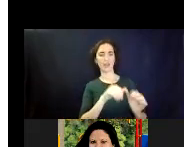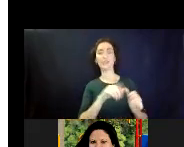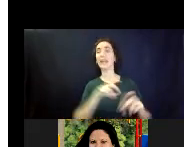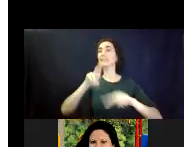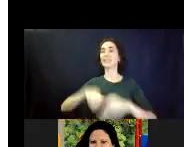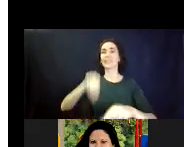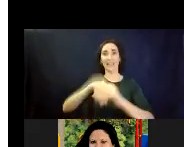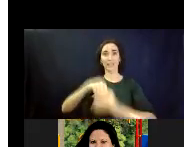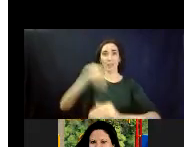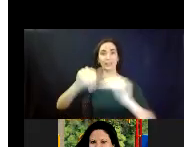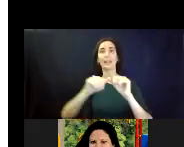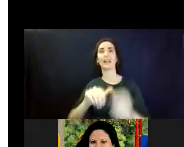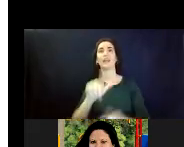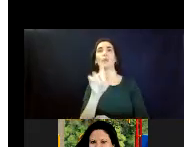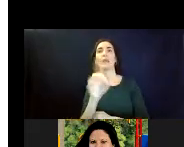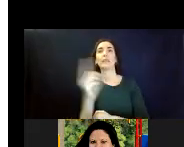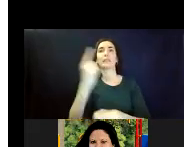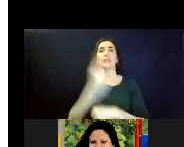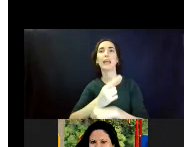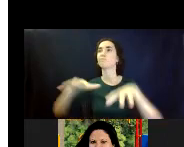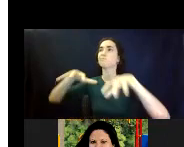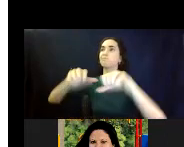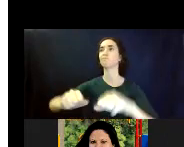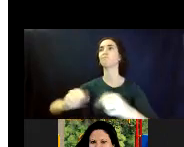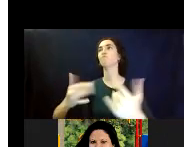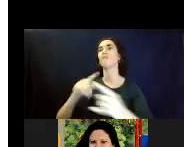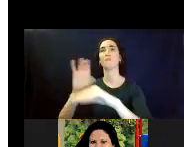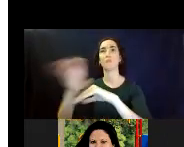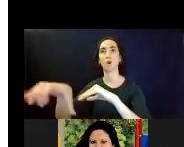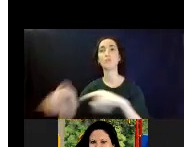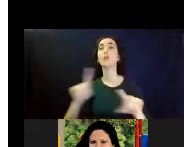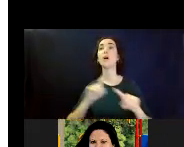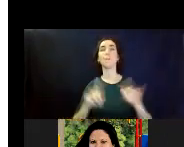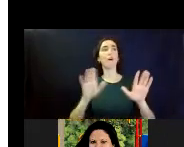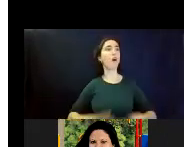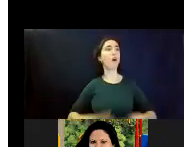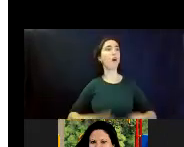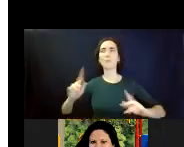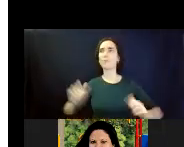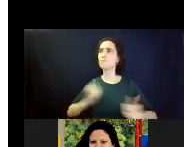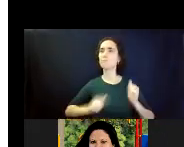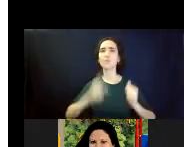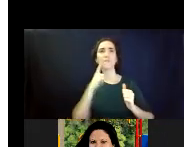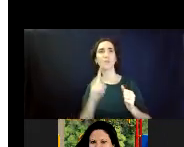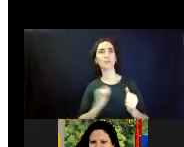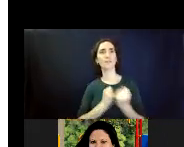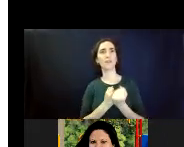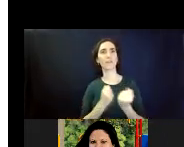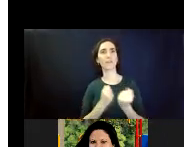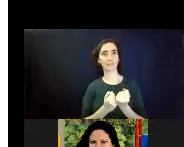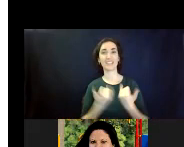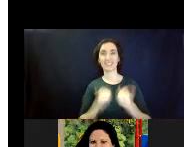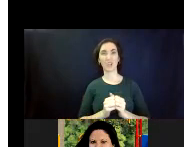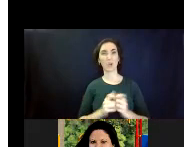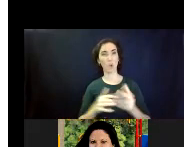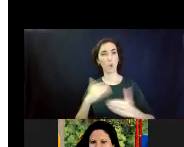days. But the momentum of cross-disability advocacy was still going. Let's take a moment to consider,